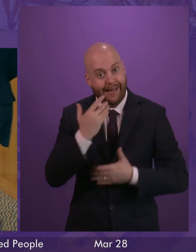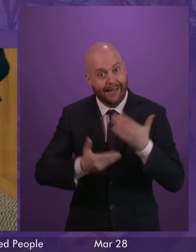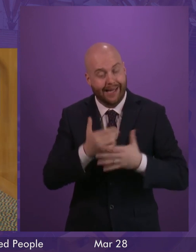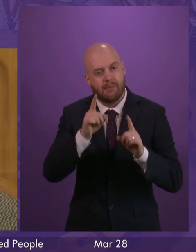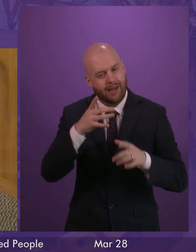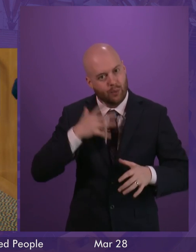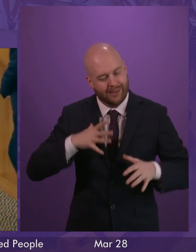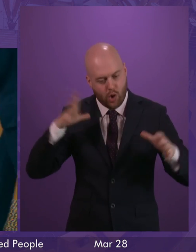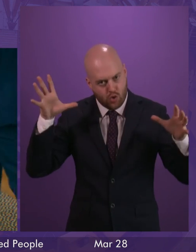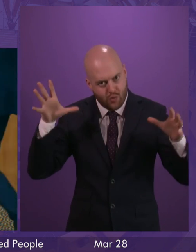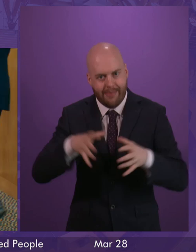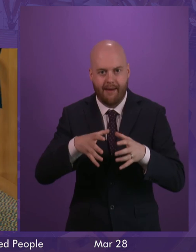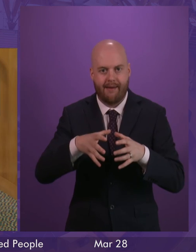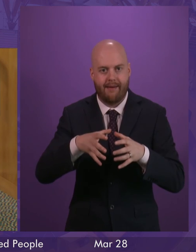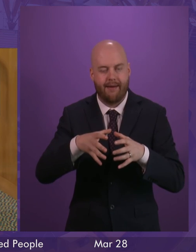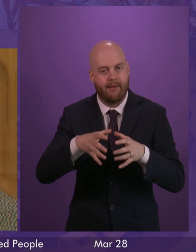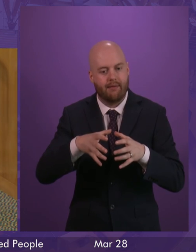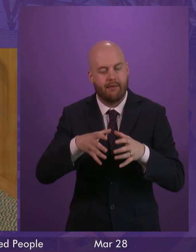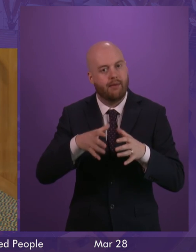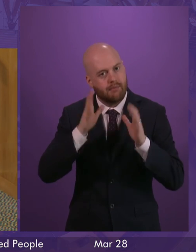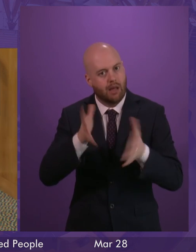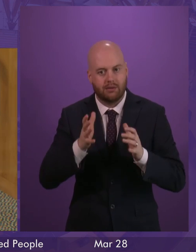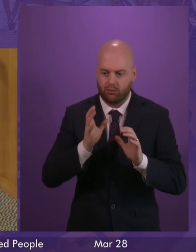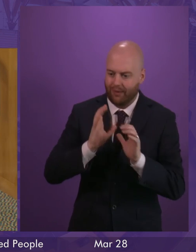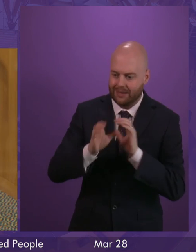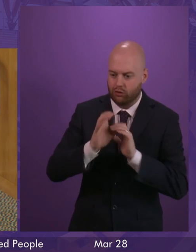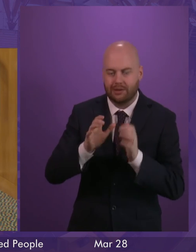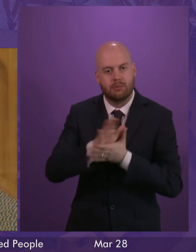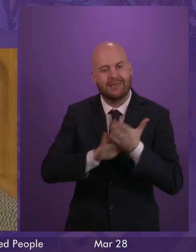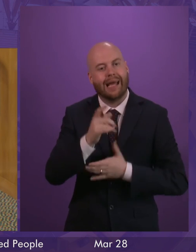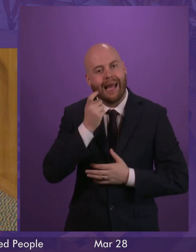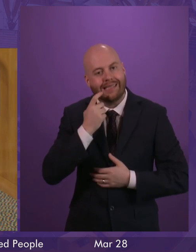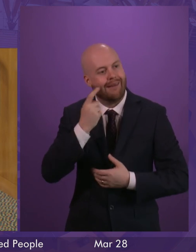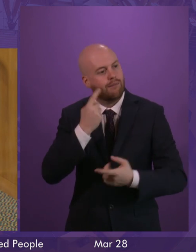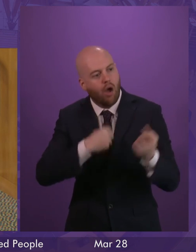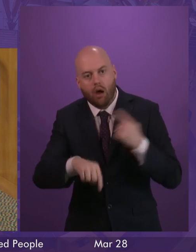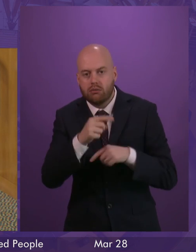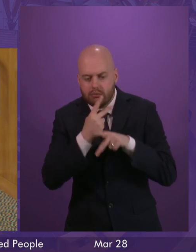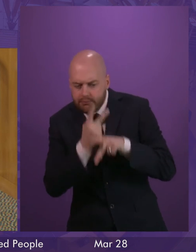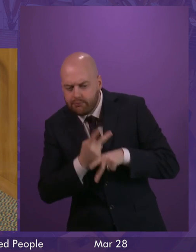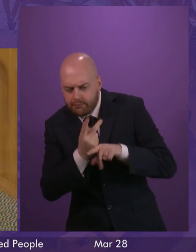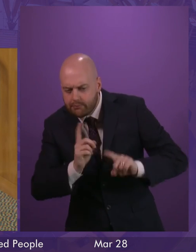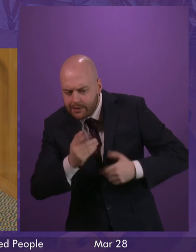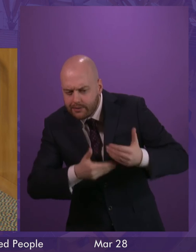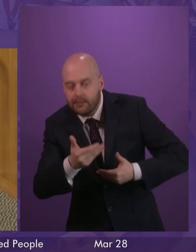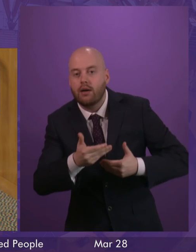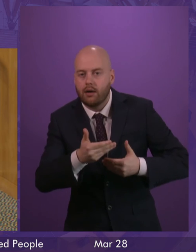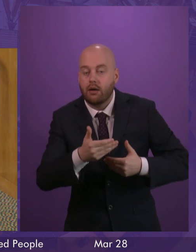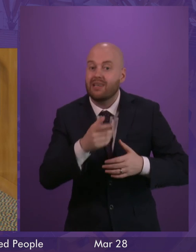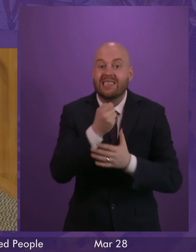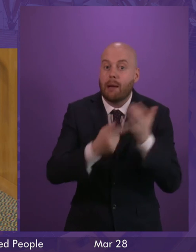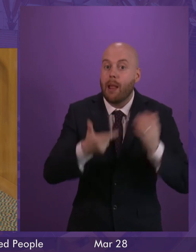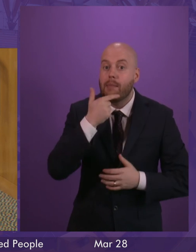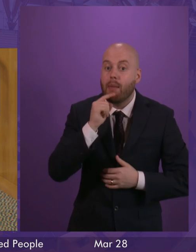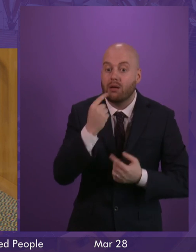conversations that mean it's easy for us to monitor, to access for disabled people, to be able to go online or to talk to people and quickly and